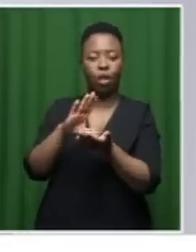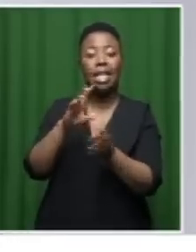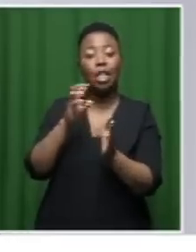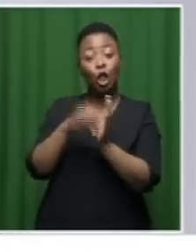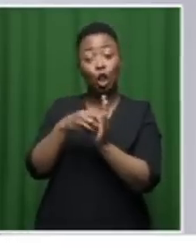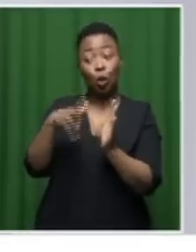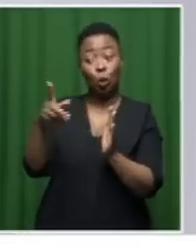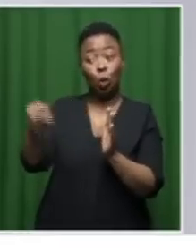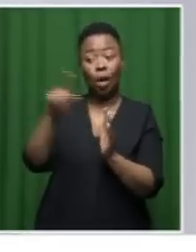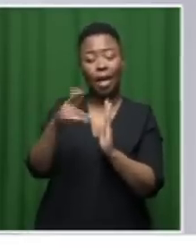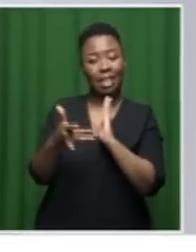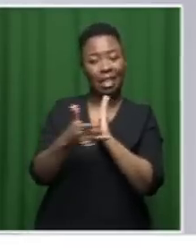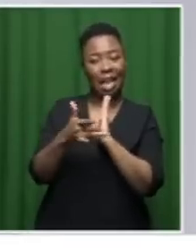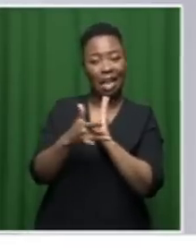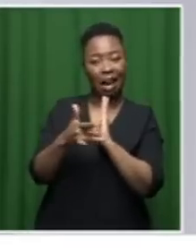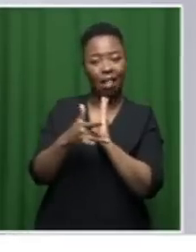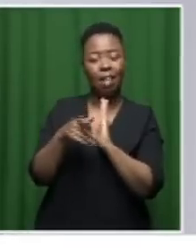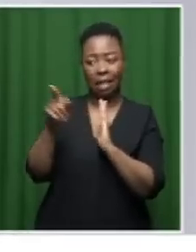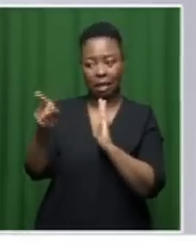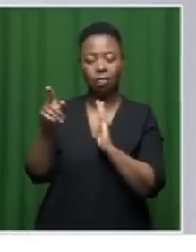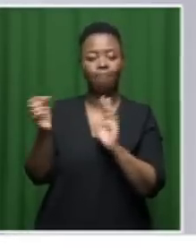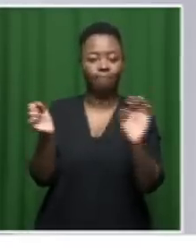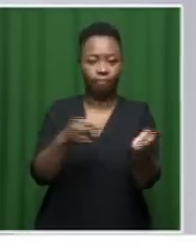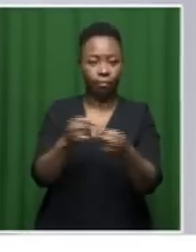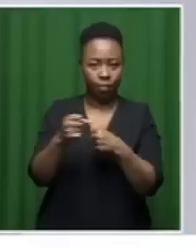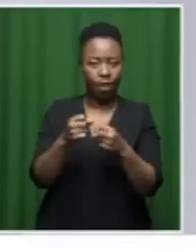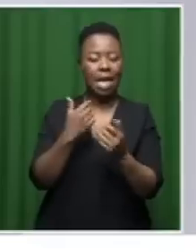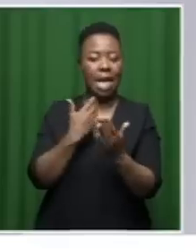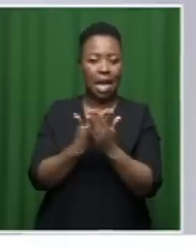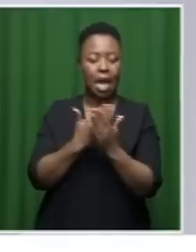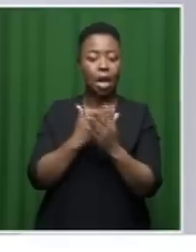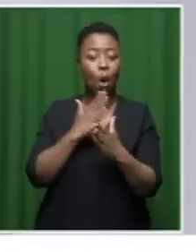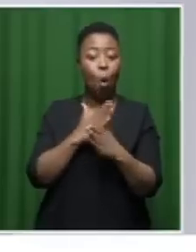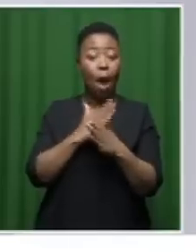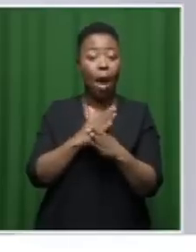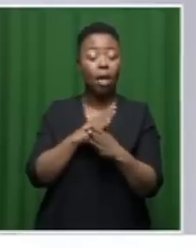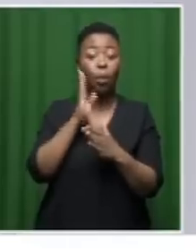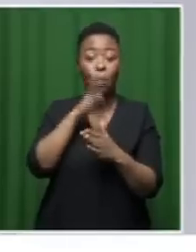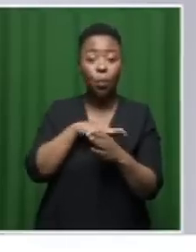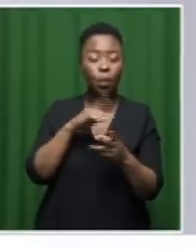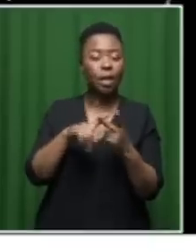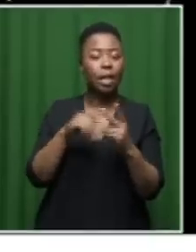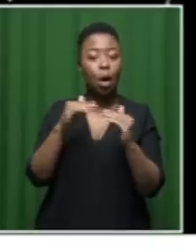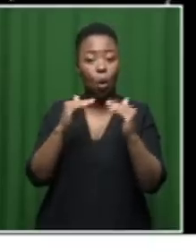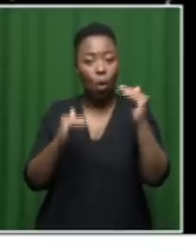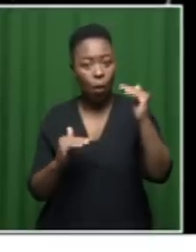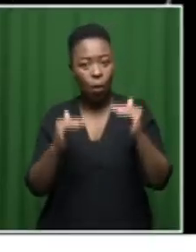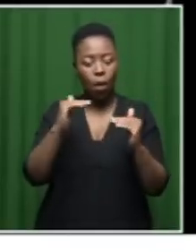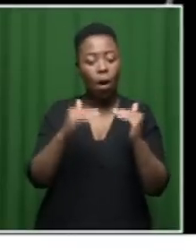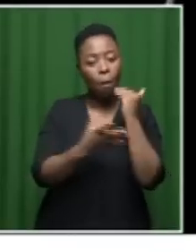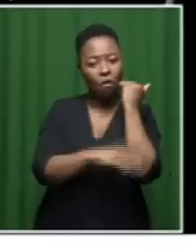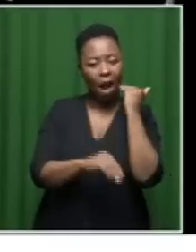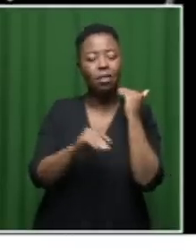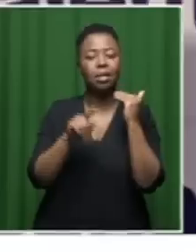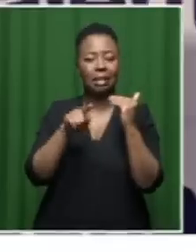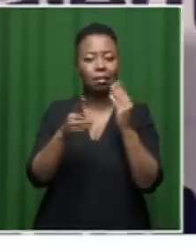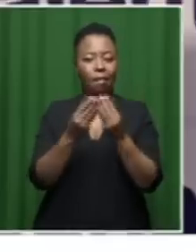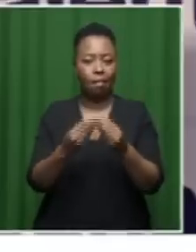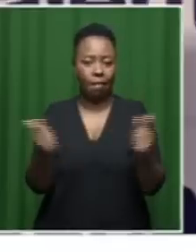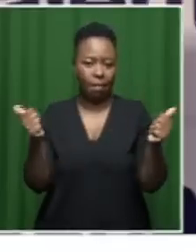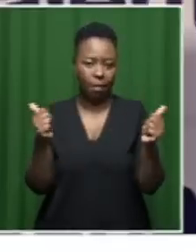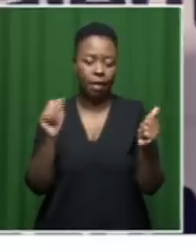talent, with entrepreneurial spirit, we can make a dent in unemployment, inequality, and poverty. Among the sessions that